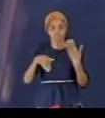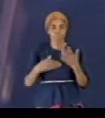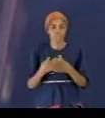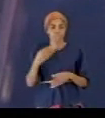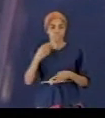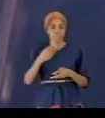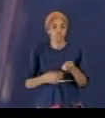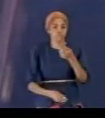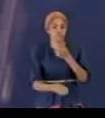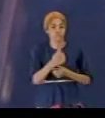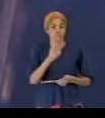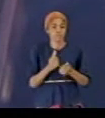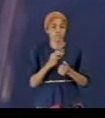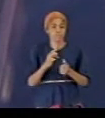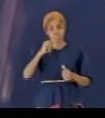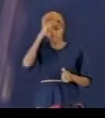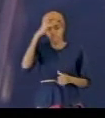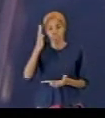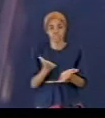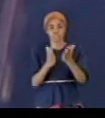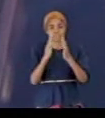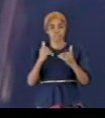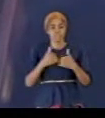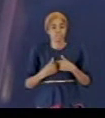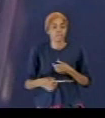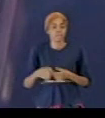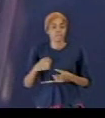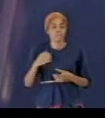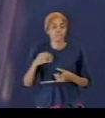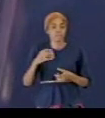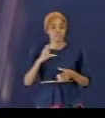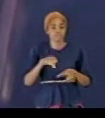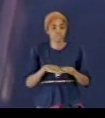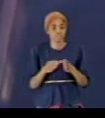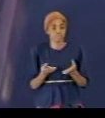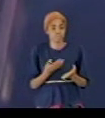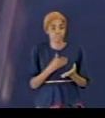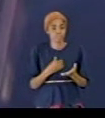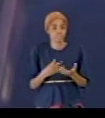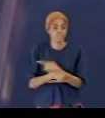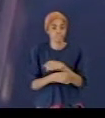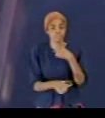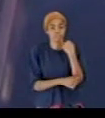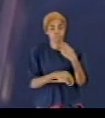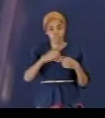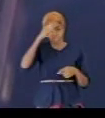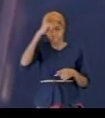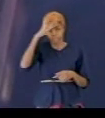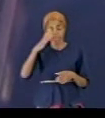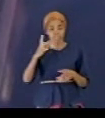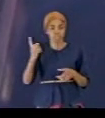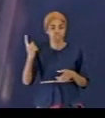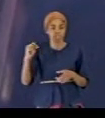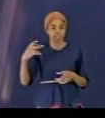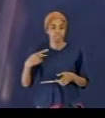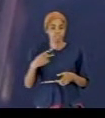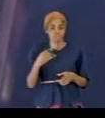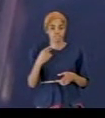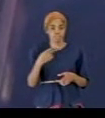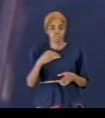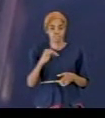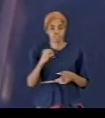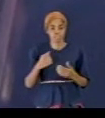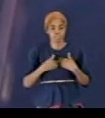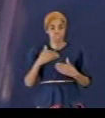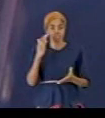in the days of Abraham his father, the Philistines had stopped them, and filled them with earth. And Abimelech said